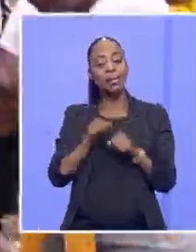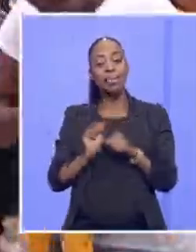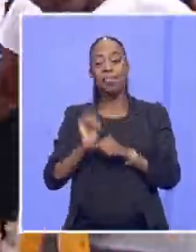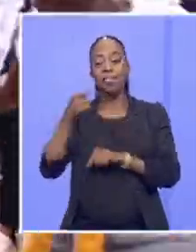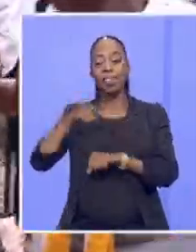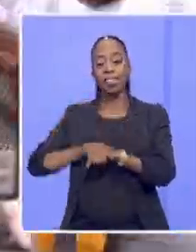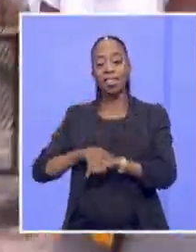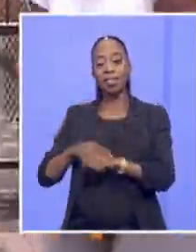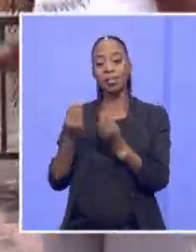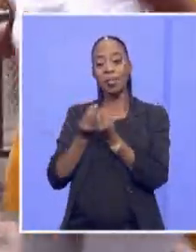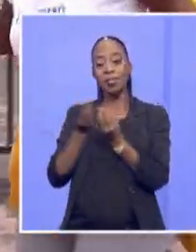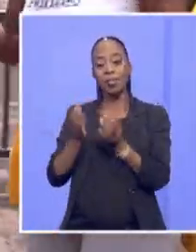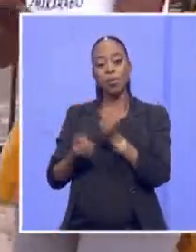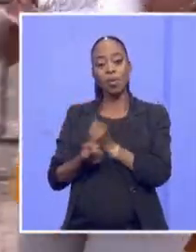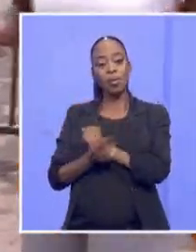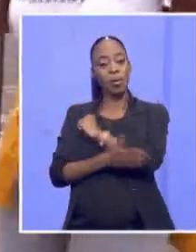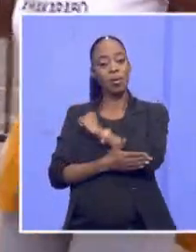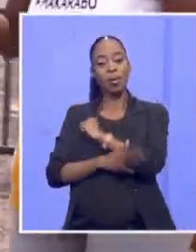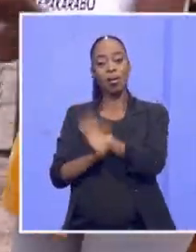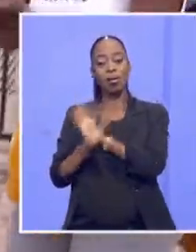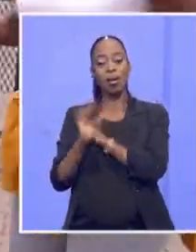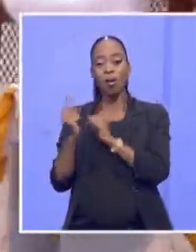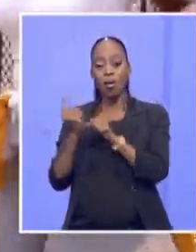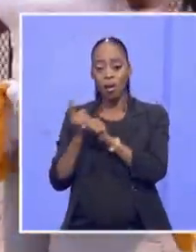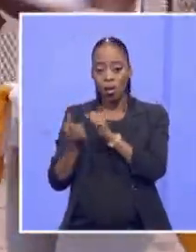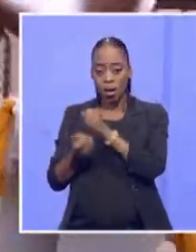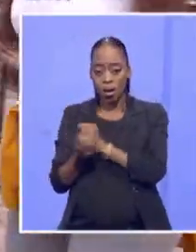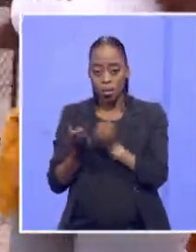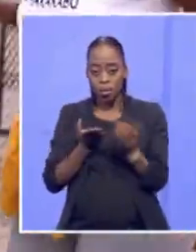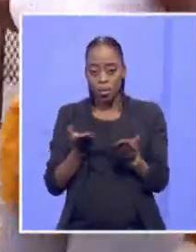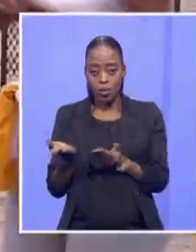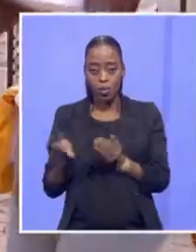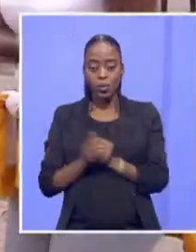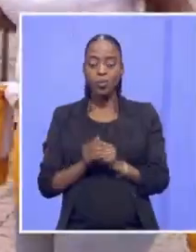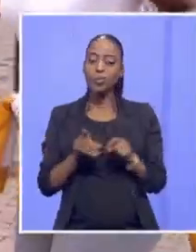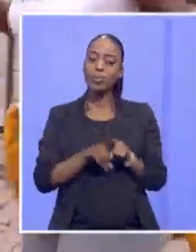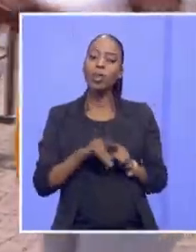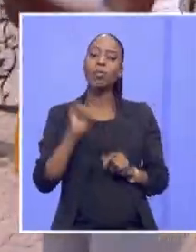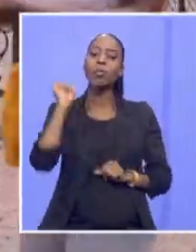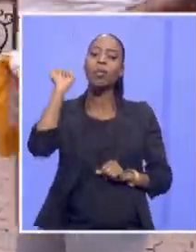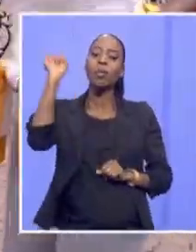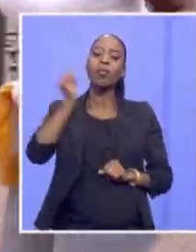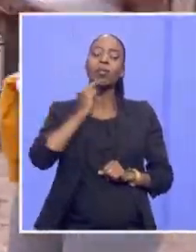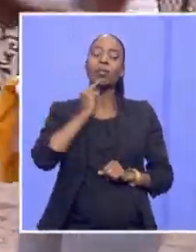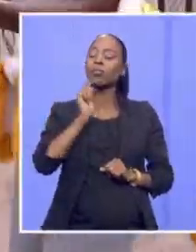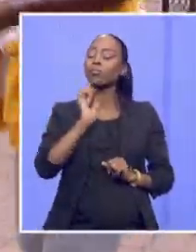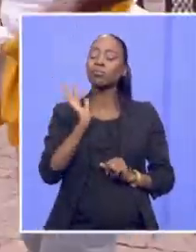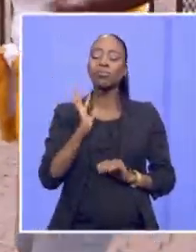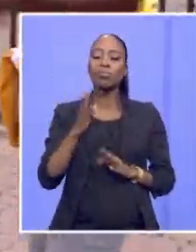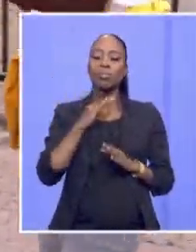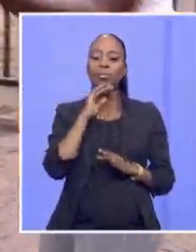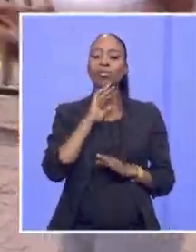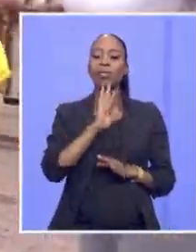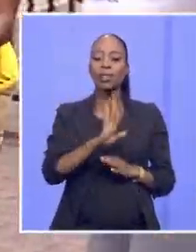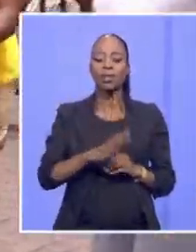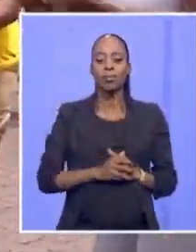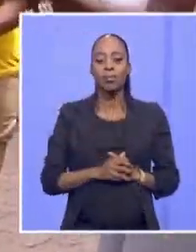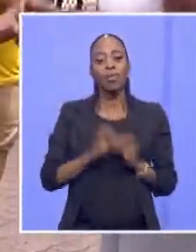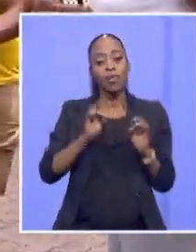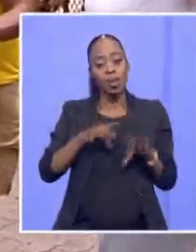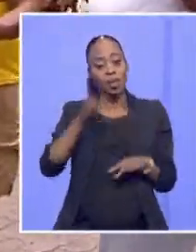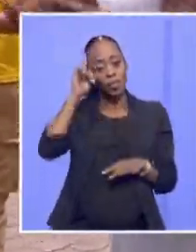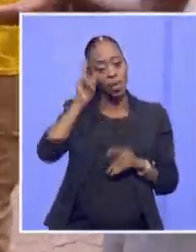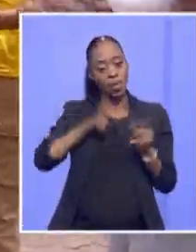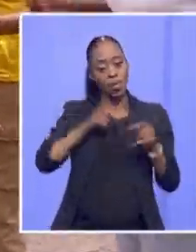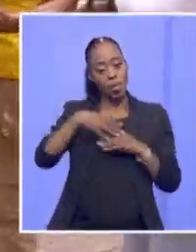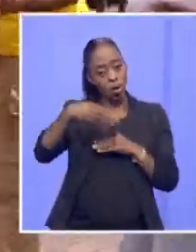time that this has happened in this country. And, AZAPO saying they're done dealing with racists. If you hate black people,